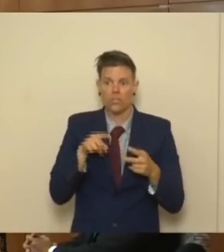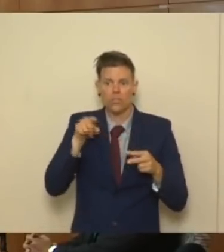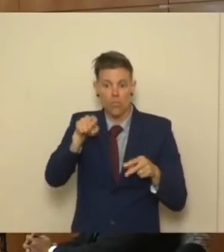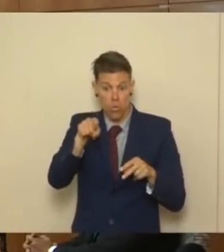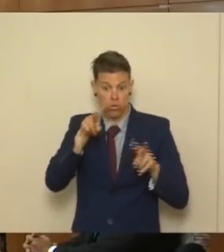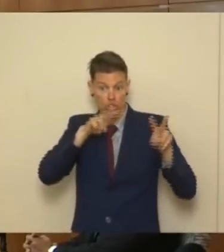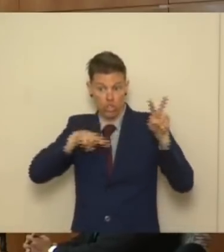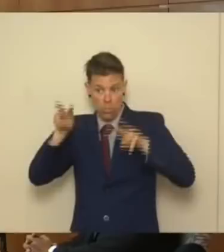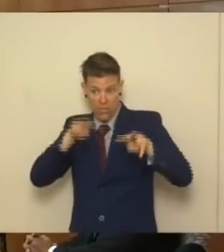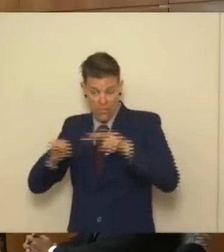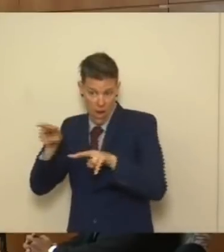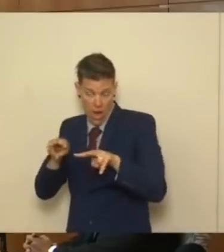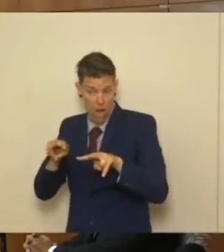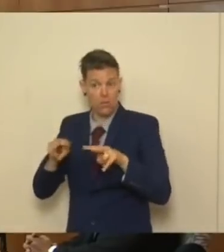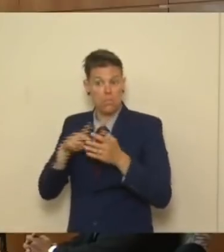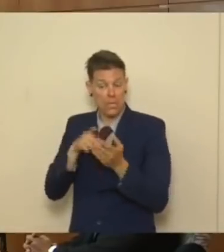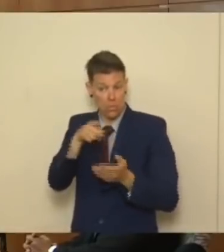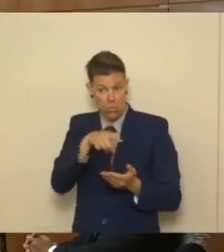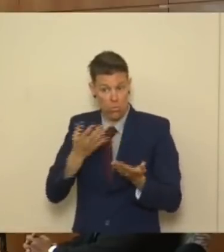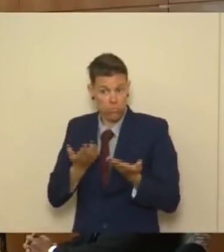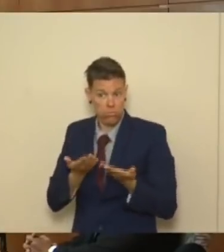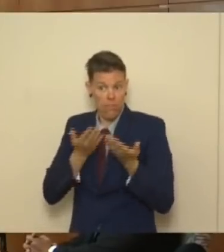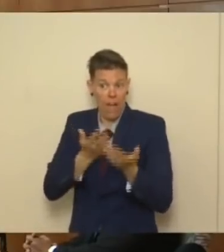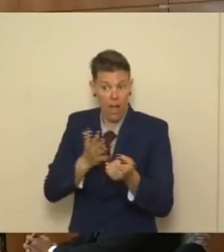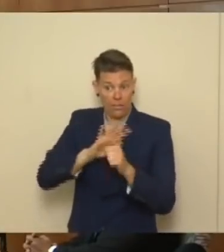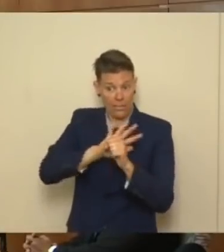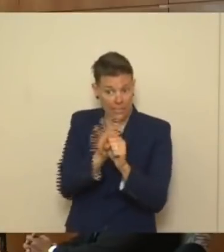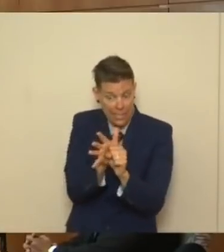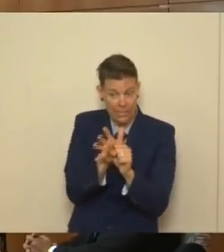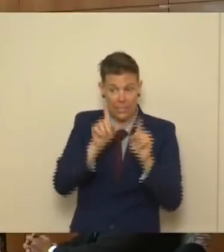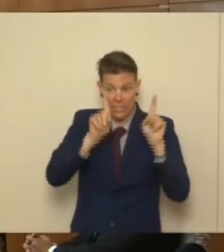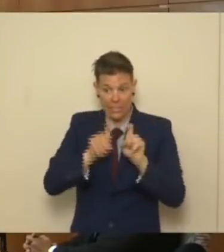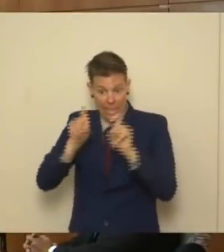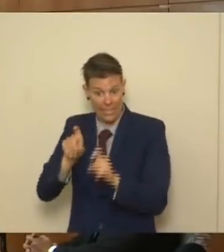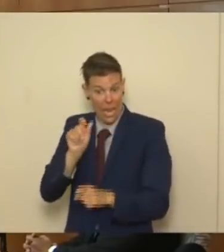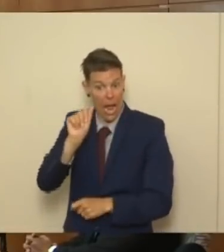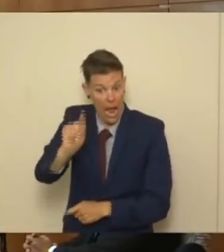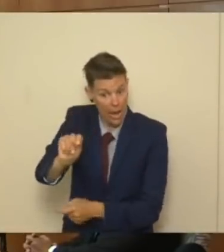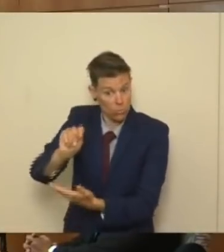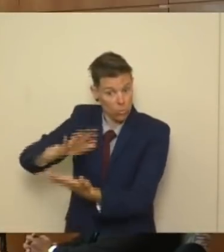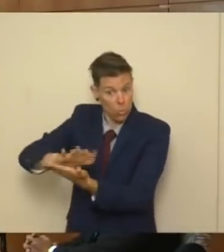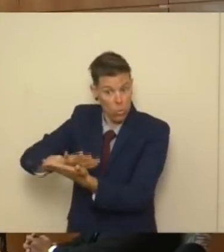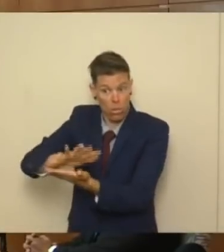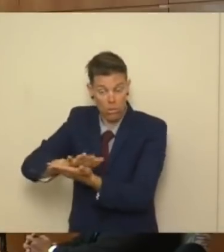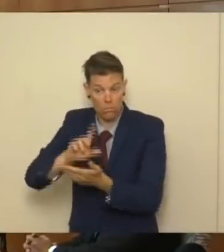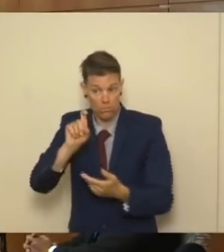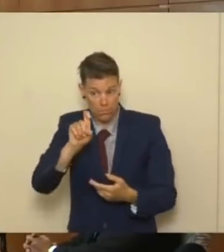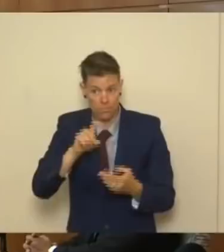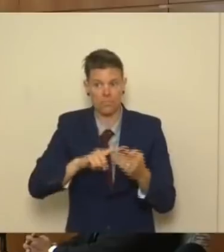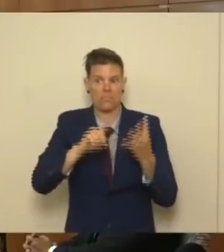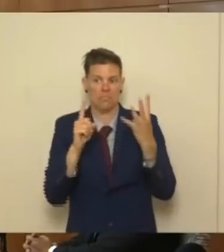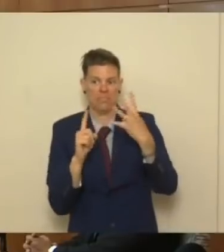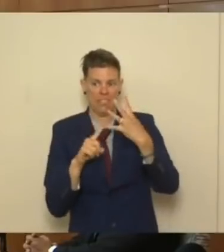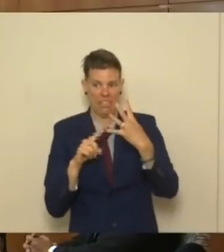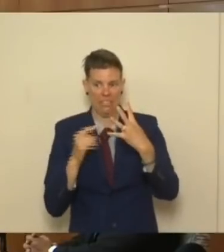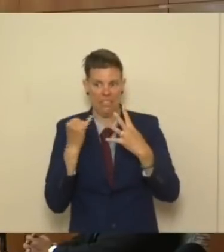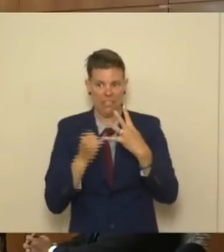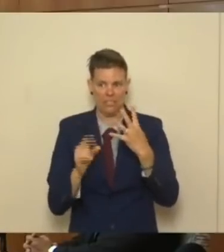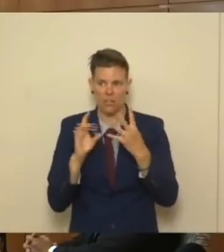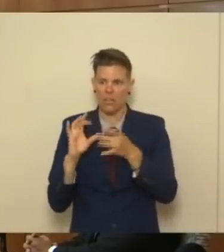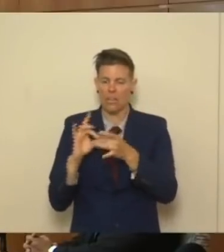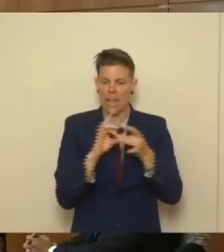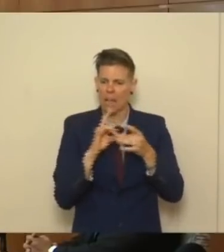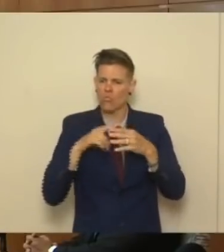at school? And then lastly, about the gating criteria, are all the subsequent phases for reopening the same